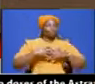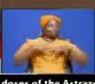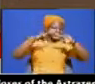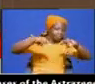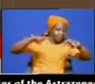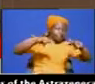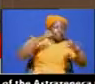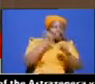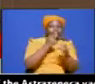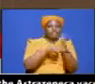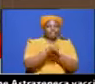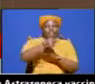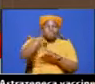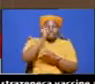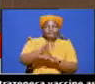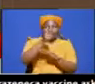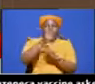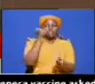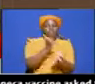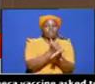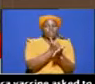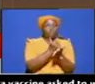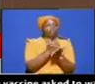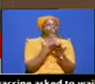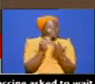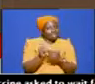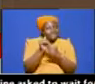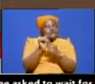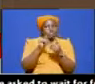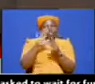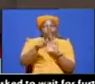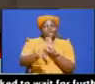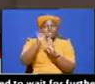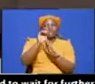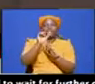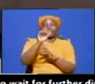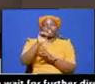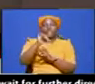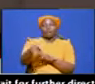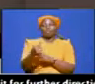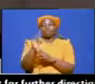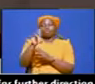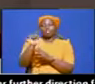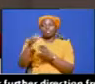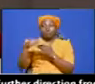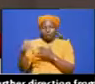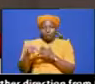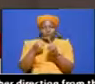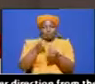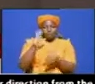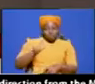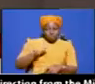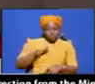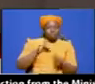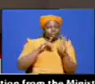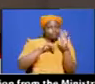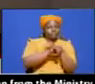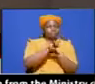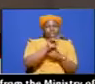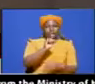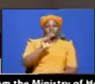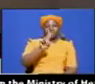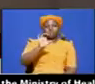judge's chambers resulted in the recovery of $50,000 from a lady in Justice Aggrey Muchelule's